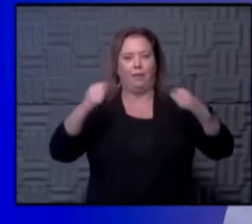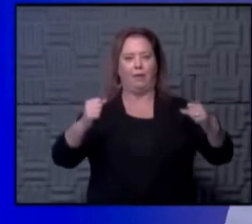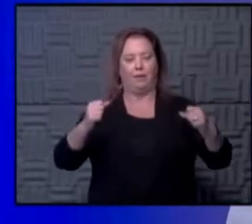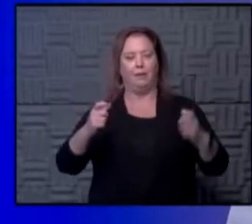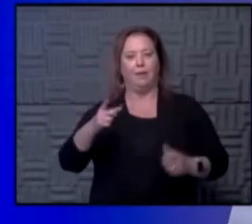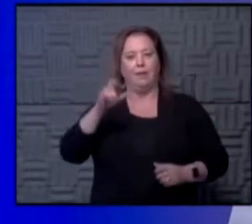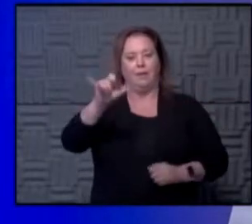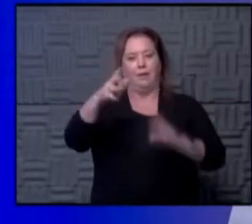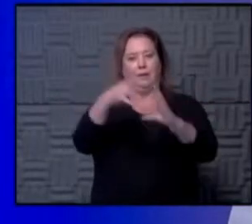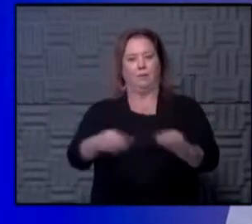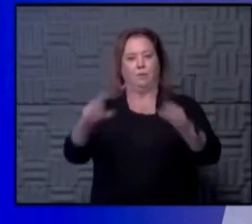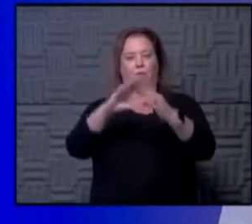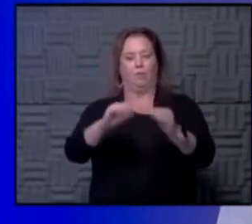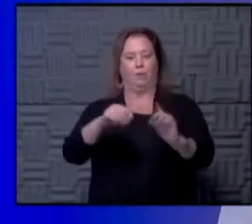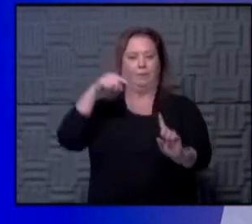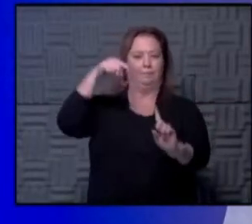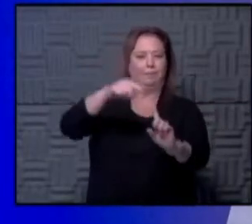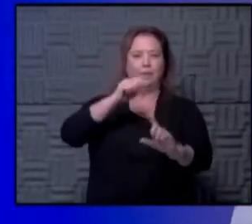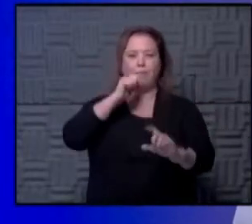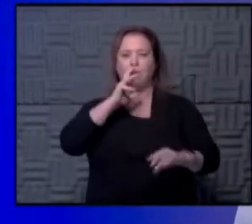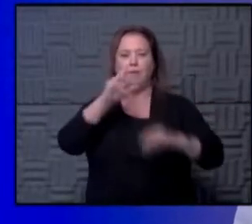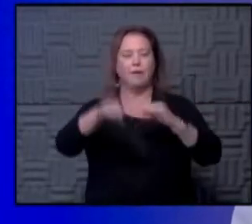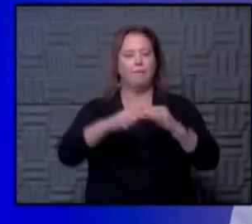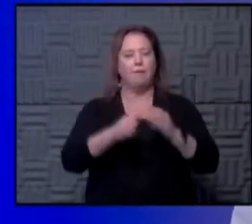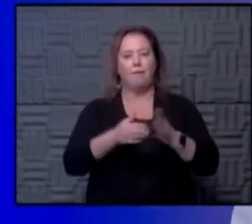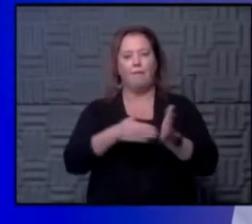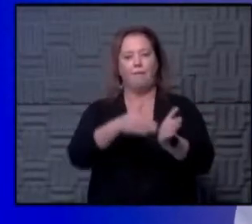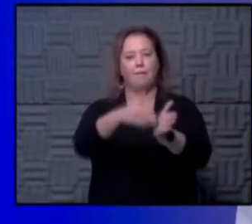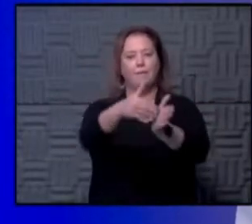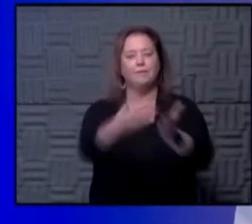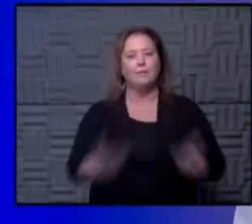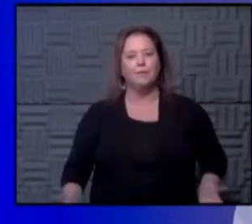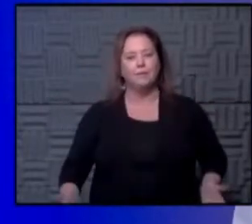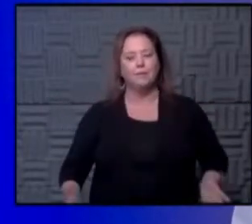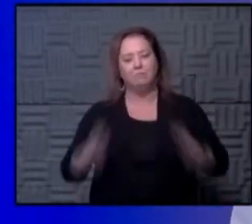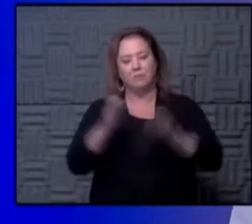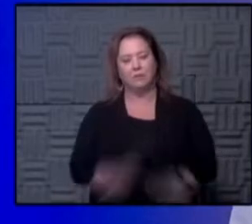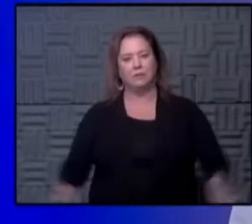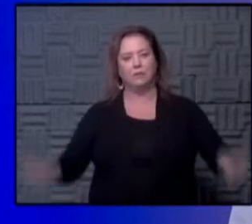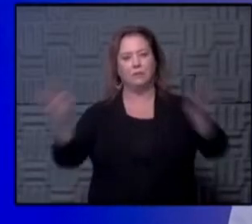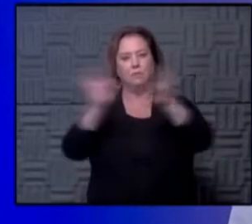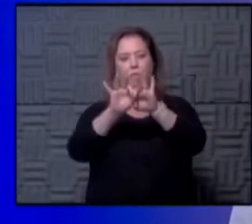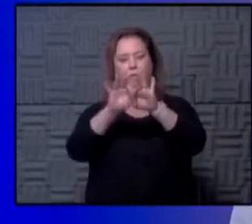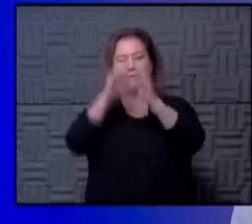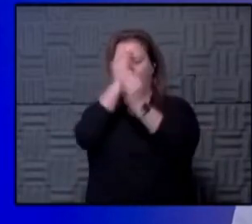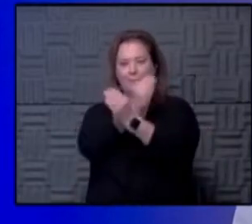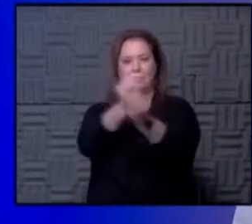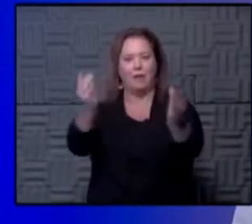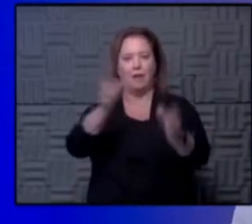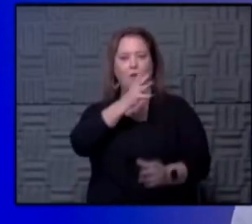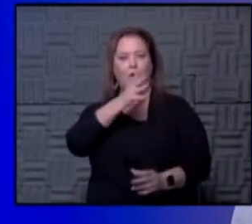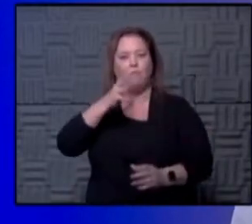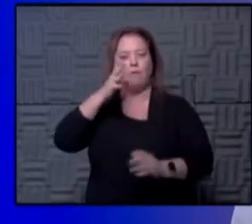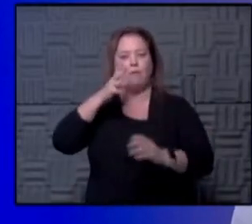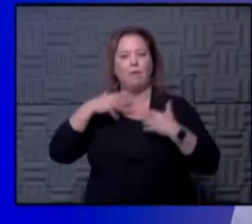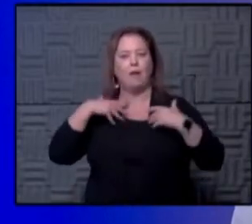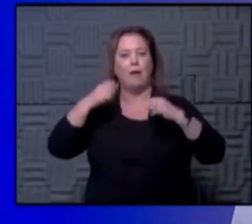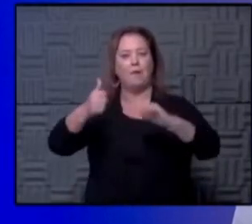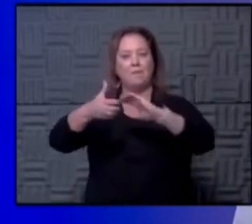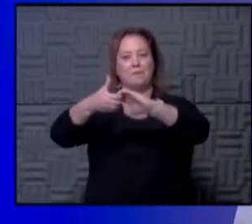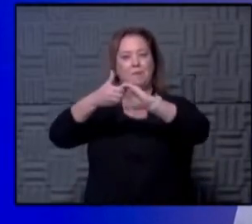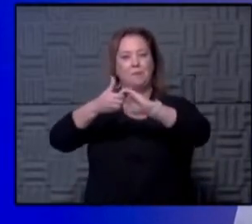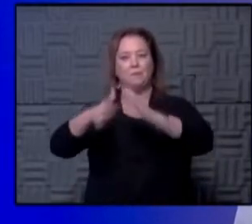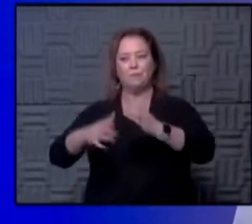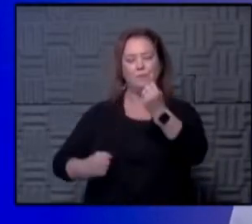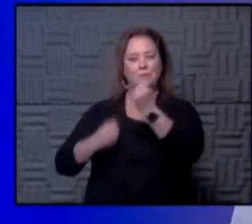think that's one of the stories that really isn't being talked about too much. It is important to let our rural health partners know that they are